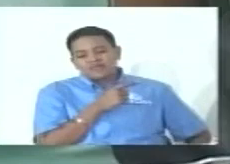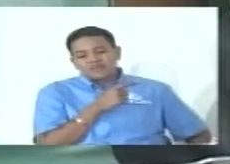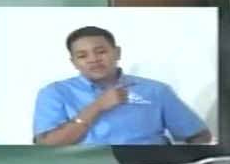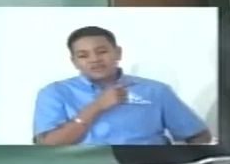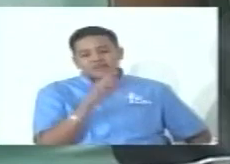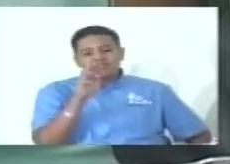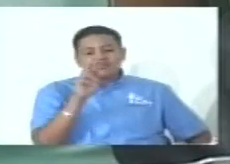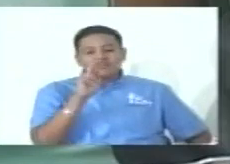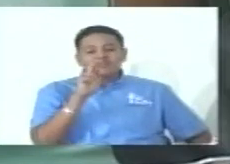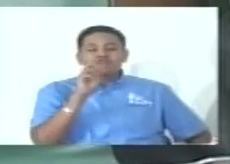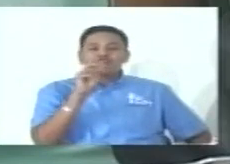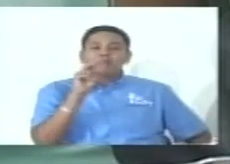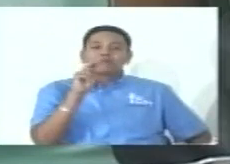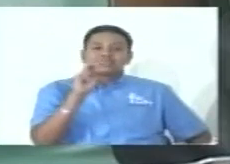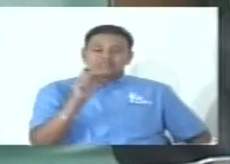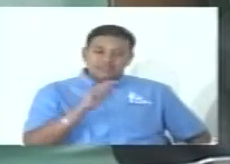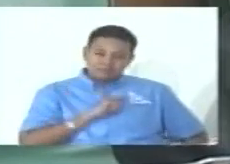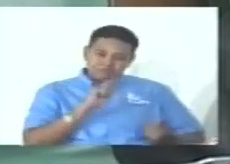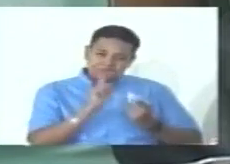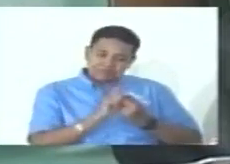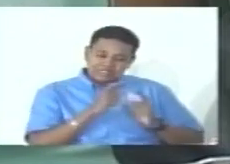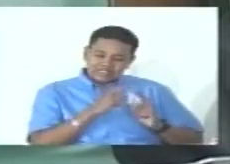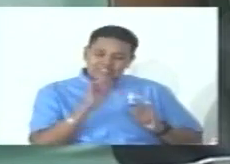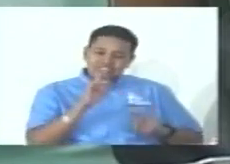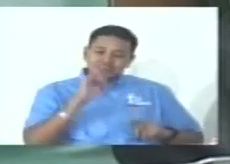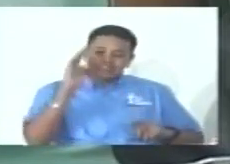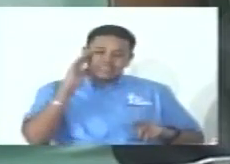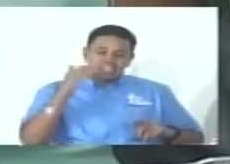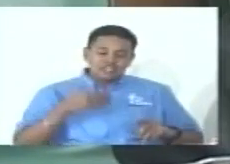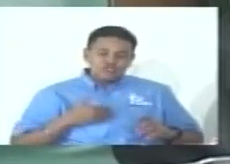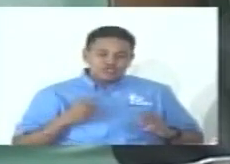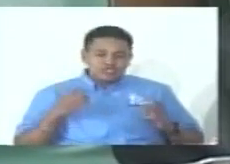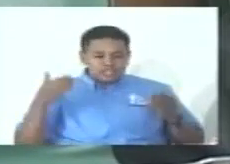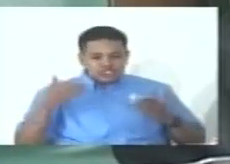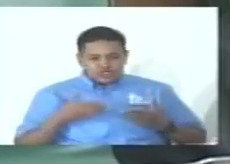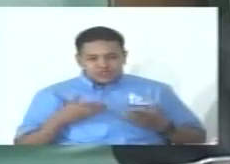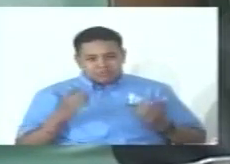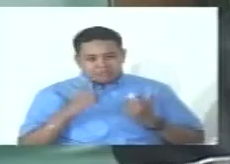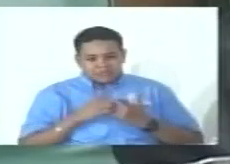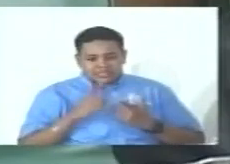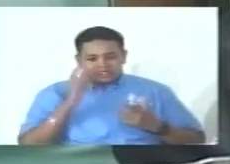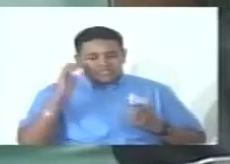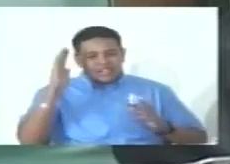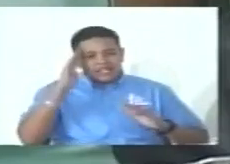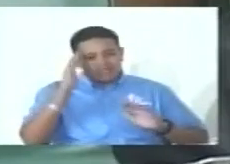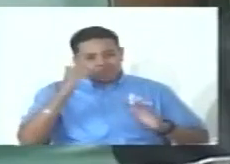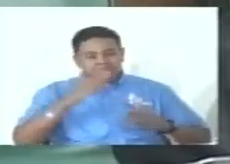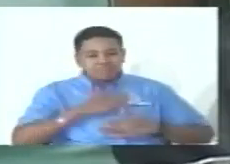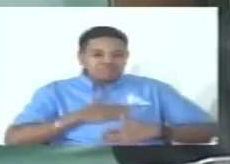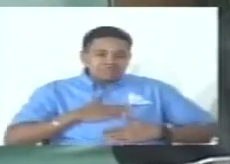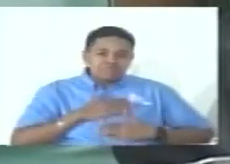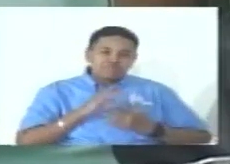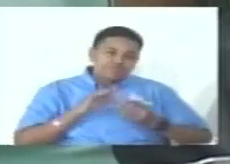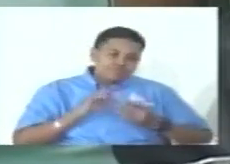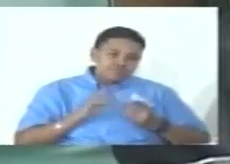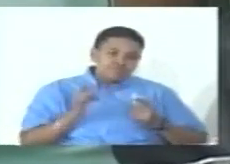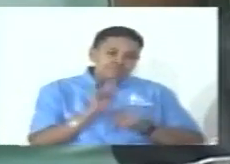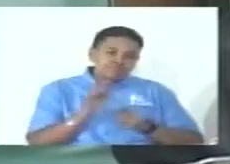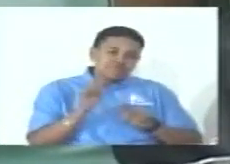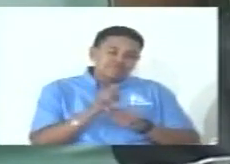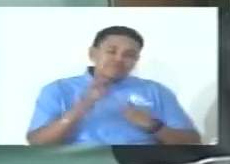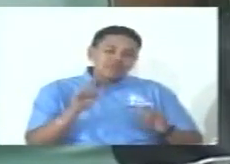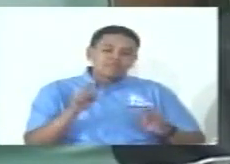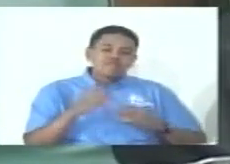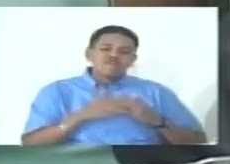Ms. Robinson, and we had an introduction and pleasantries exchanged. And from then,